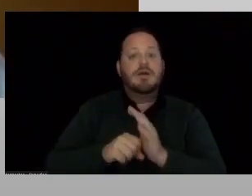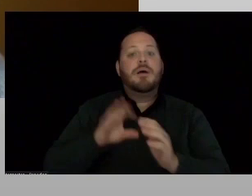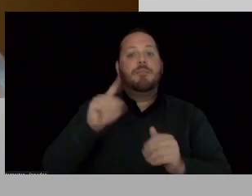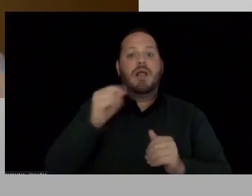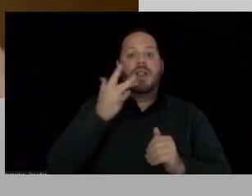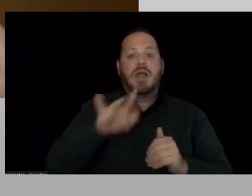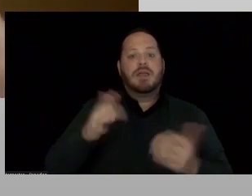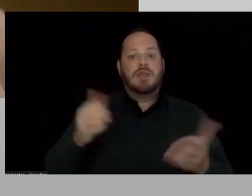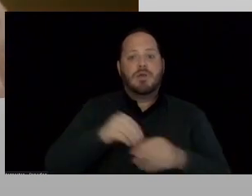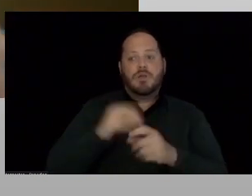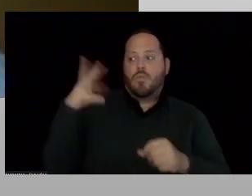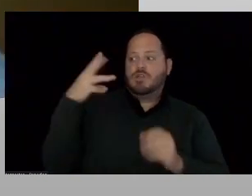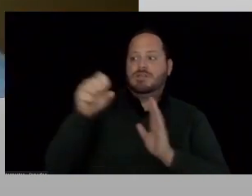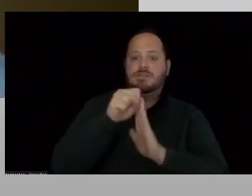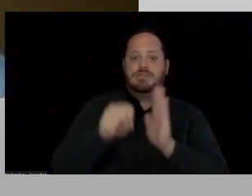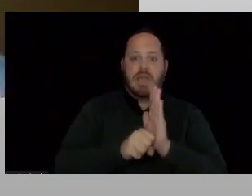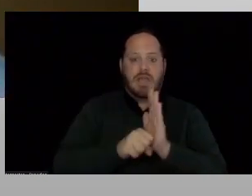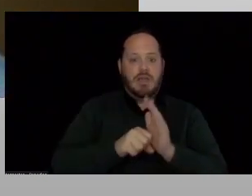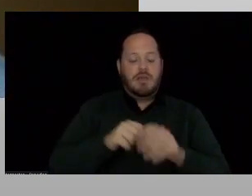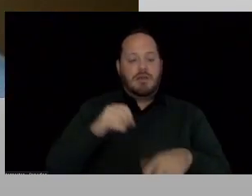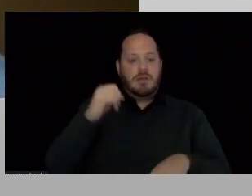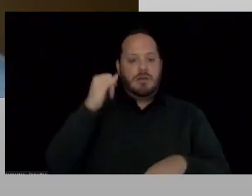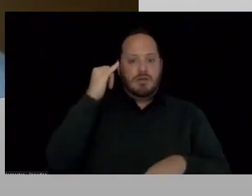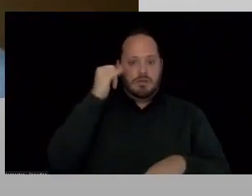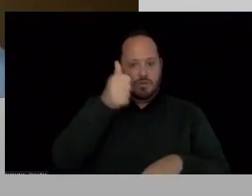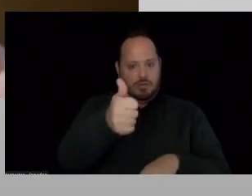it. You need to think about this as